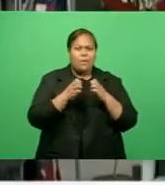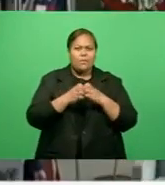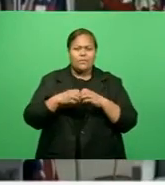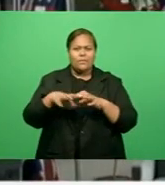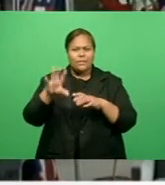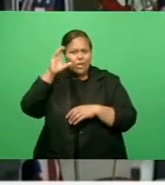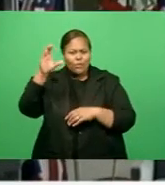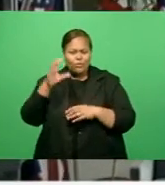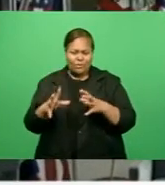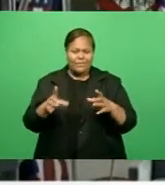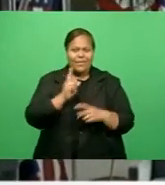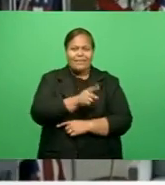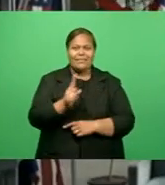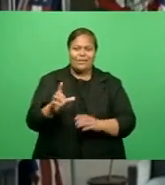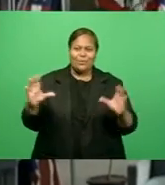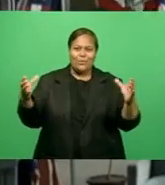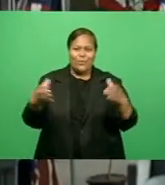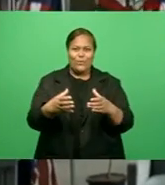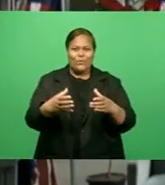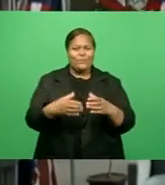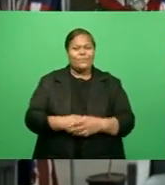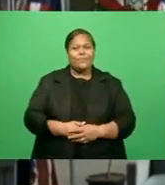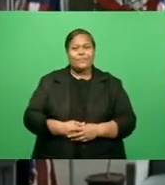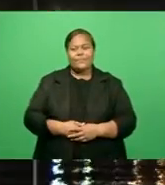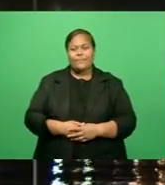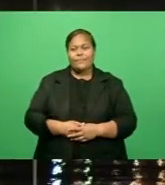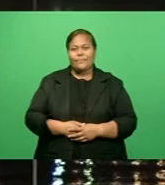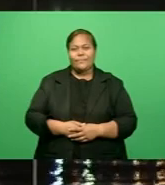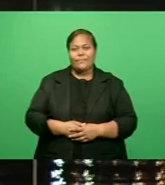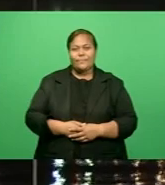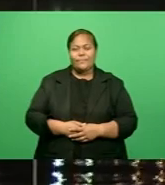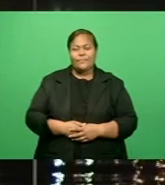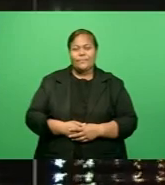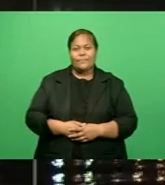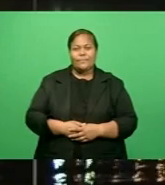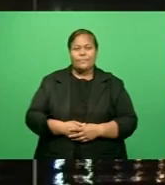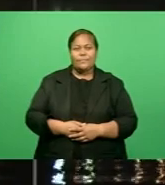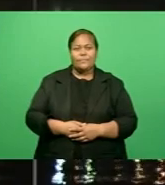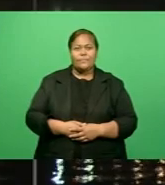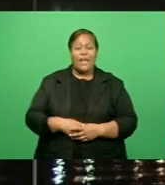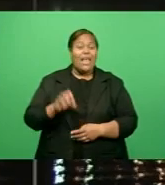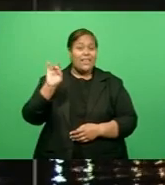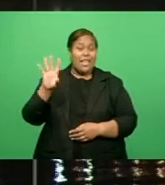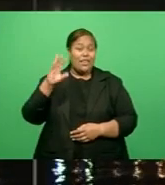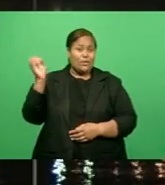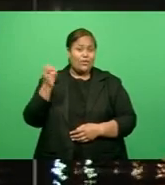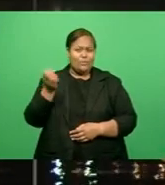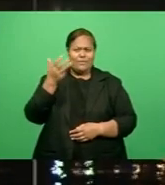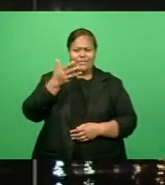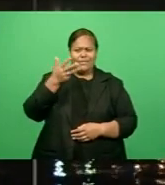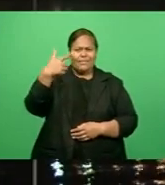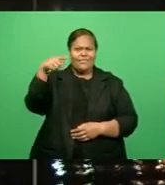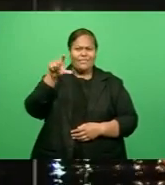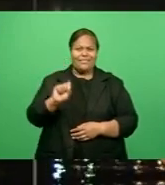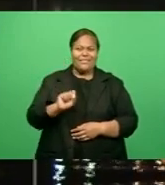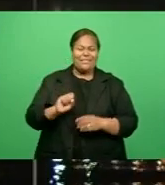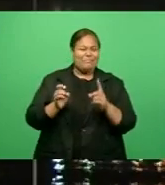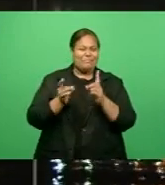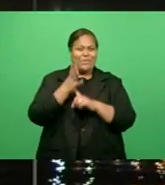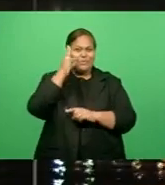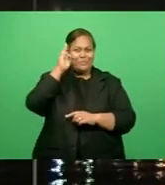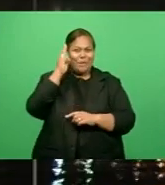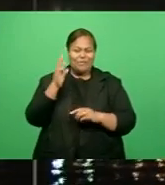stakeholders. Sainia Nimboila, FBC News. 10th October 1970 brings back special memories,